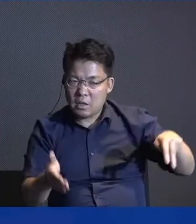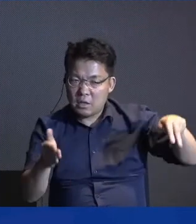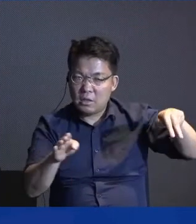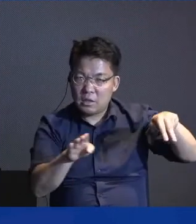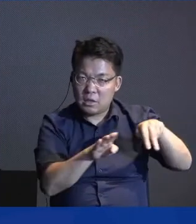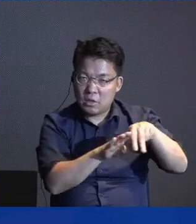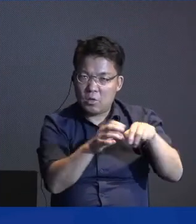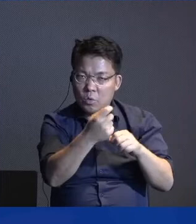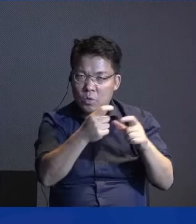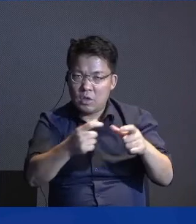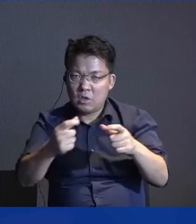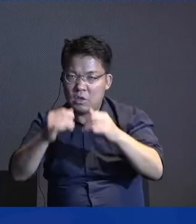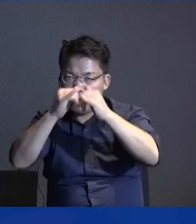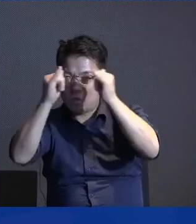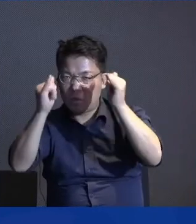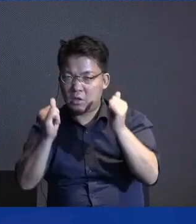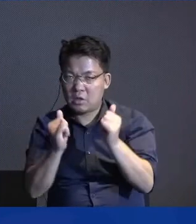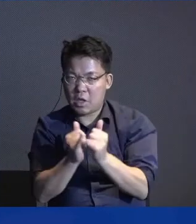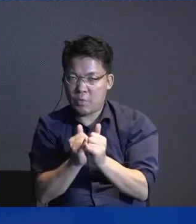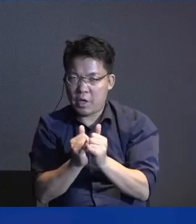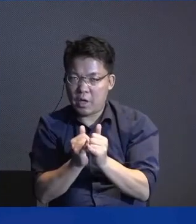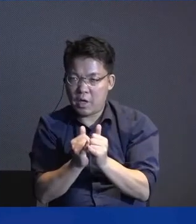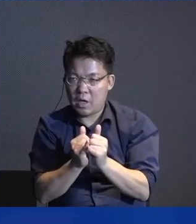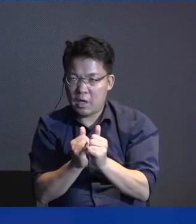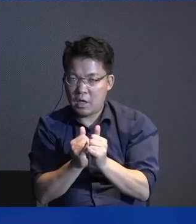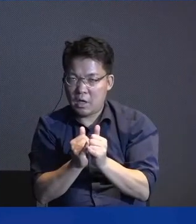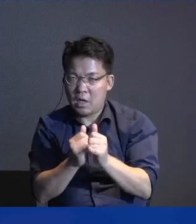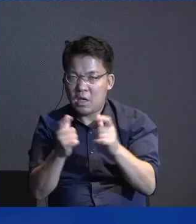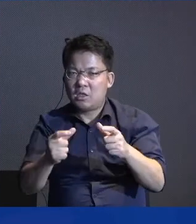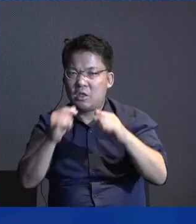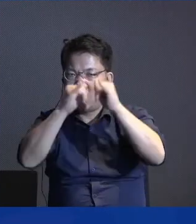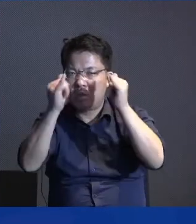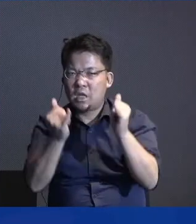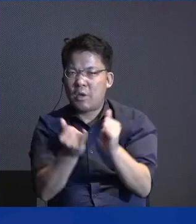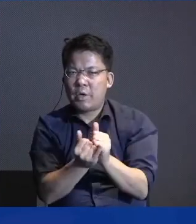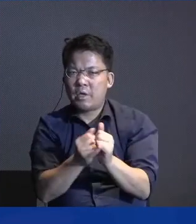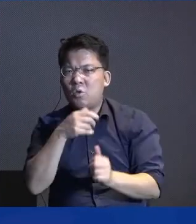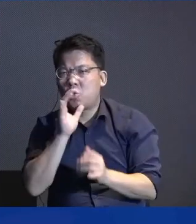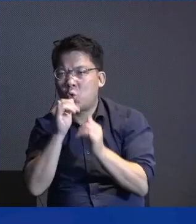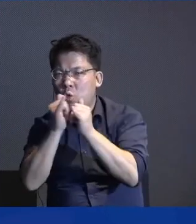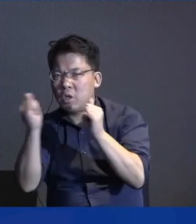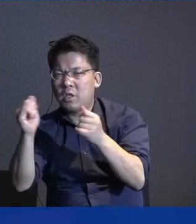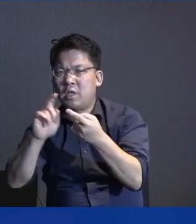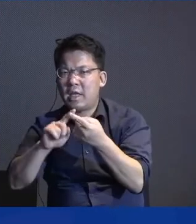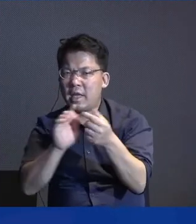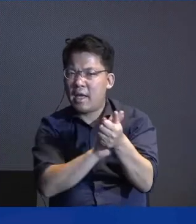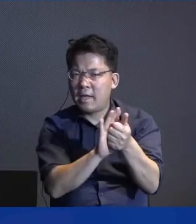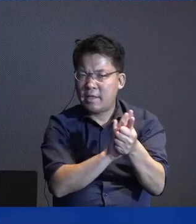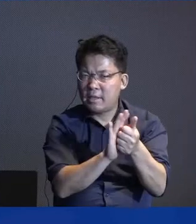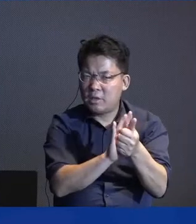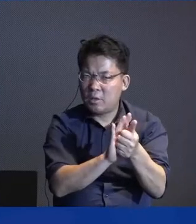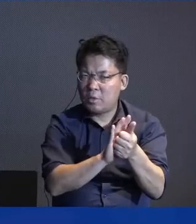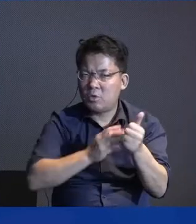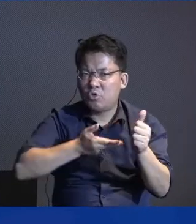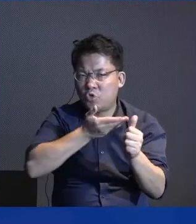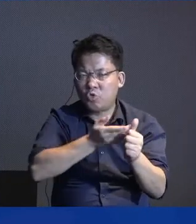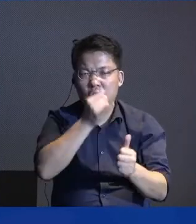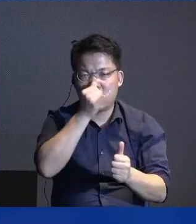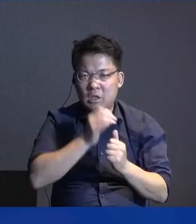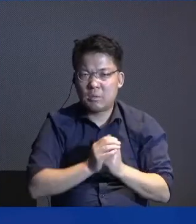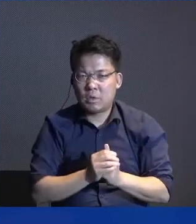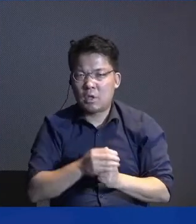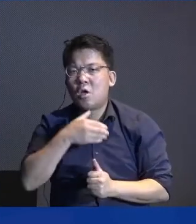level care or bring those older people to community centers so they can have a better